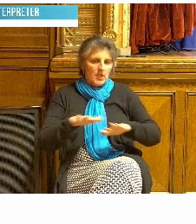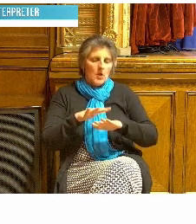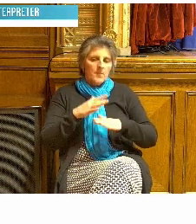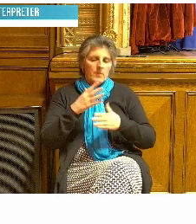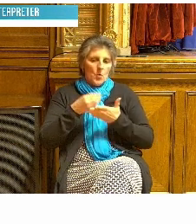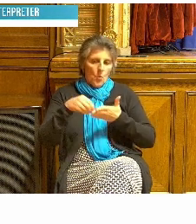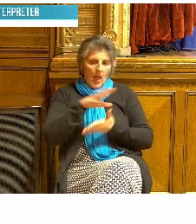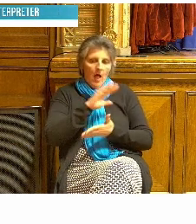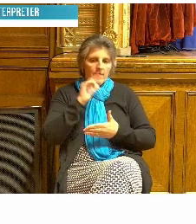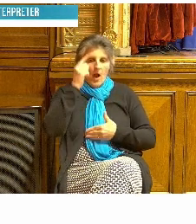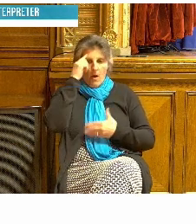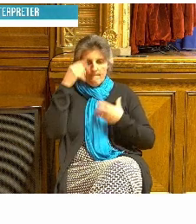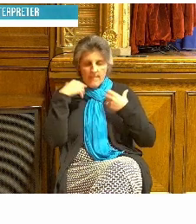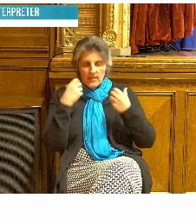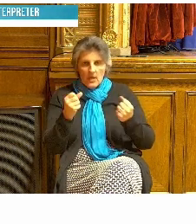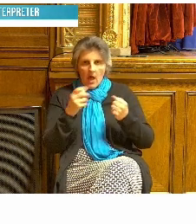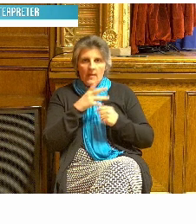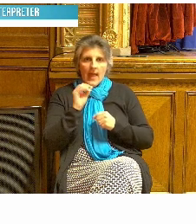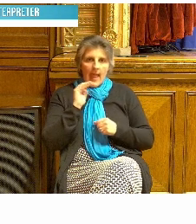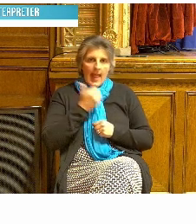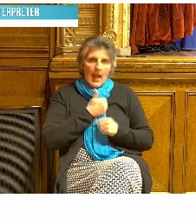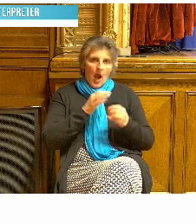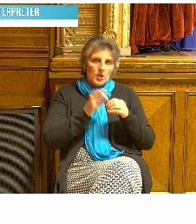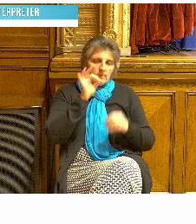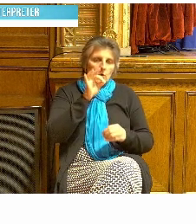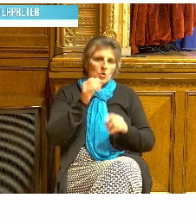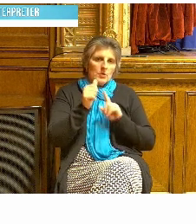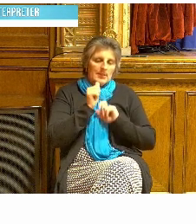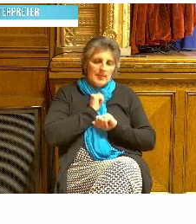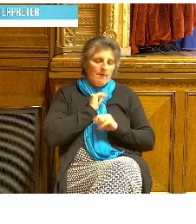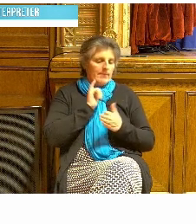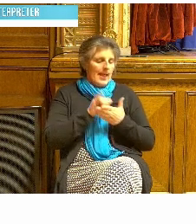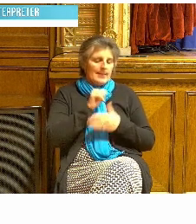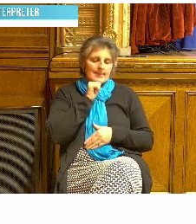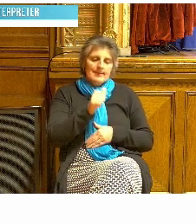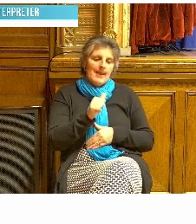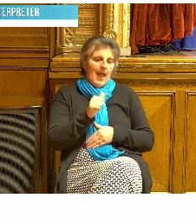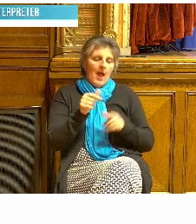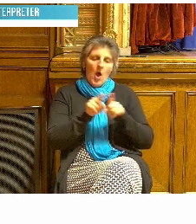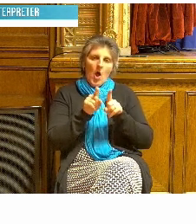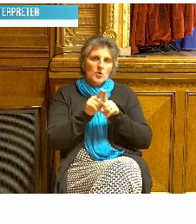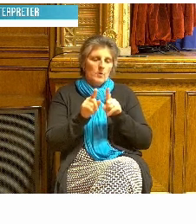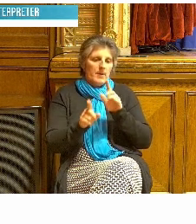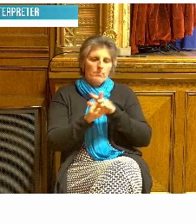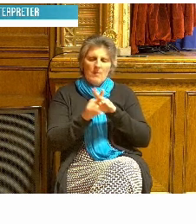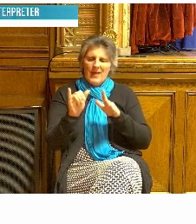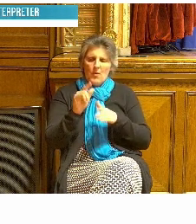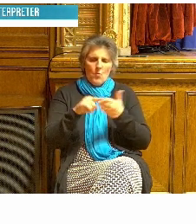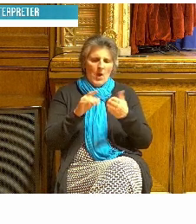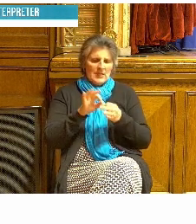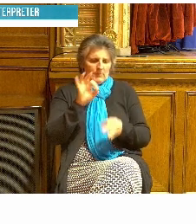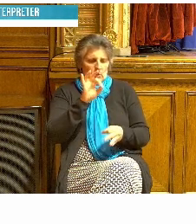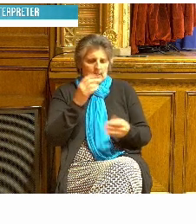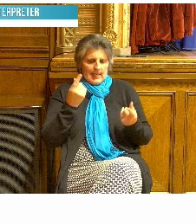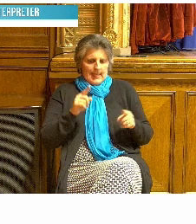wealth, our mental health, and our spiritual self, which has not also been brought up. Like, what spiritually has happened to us